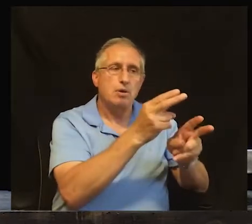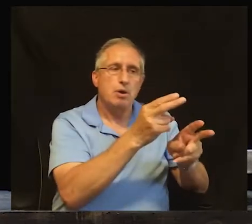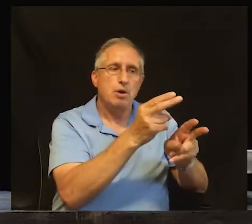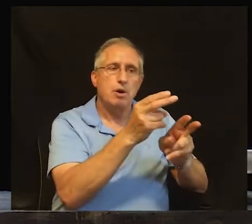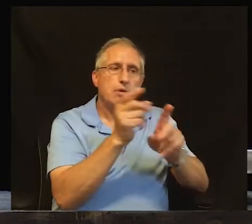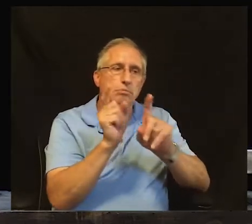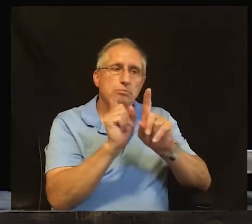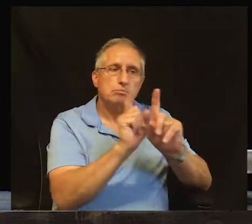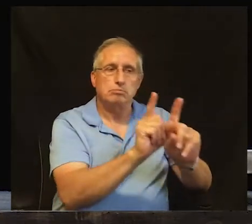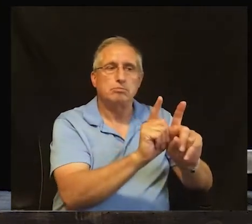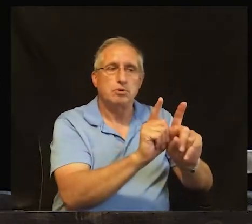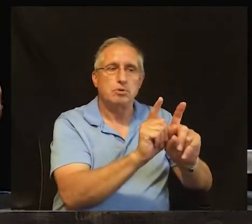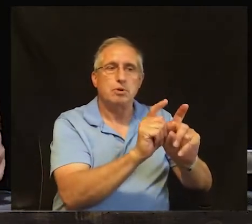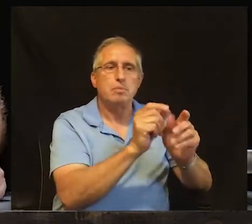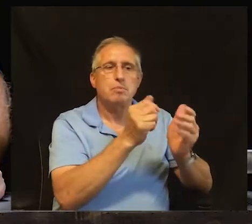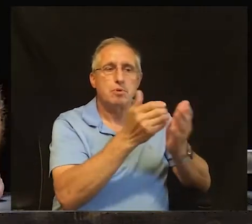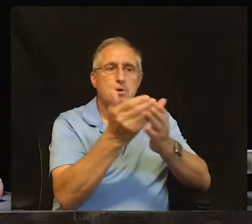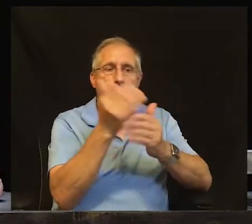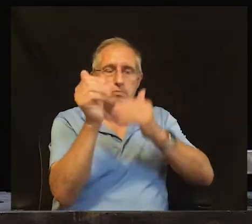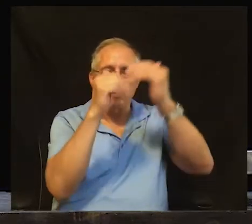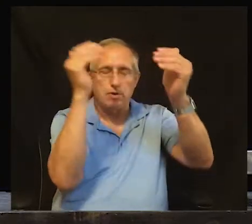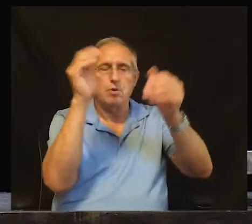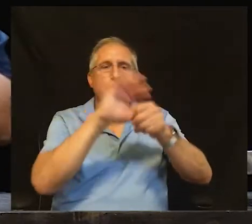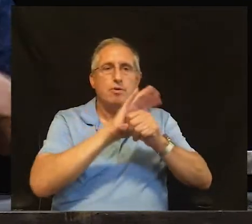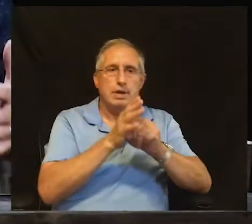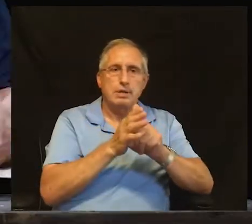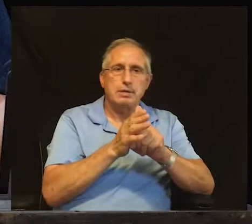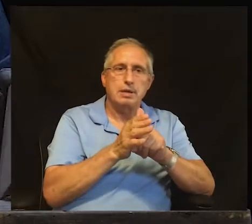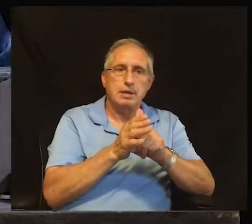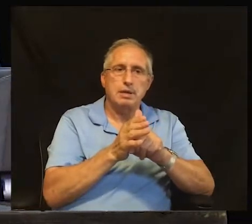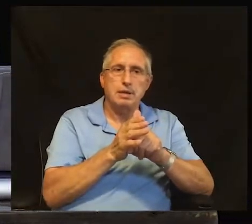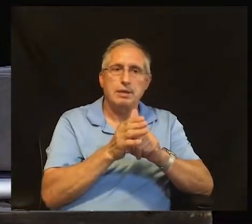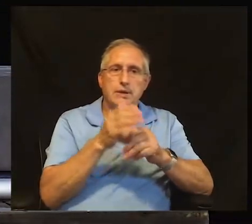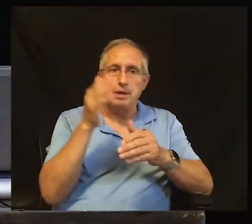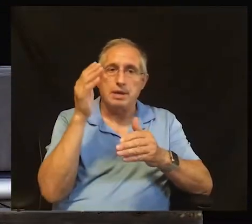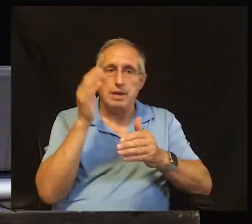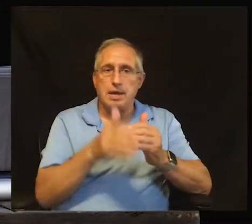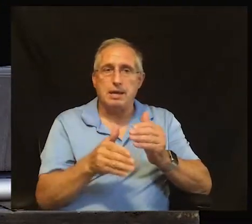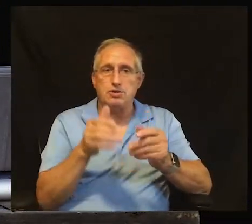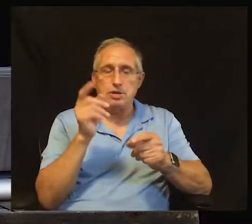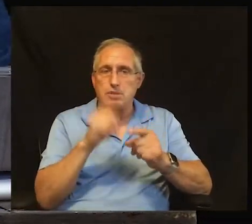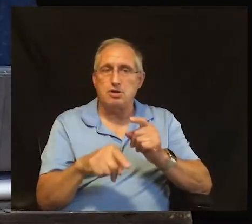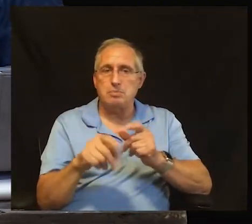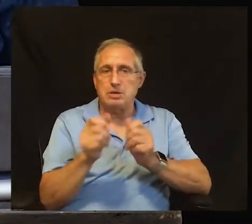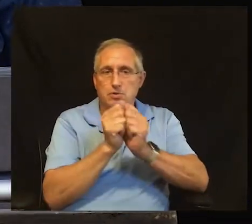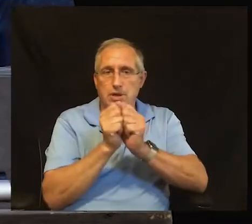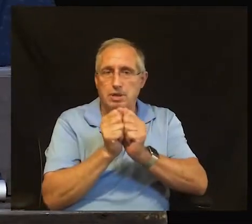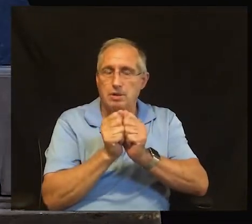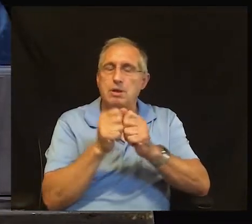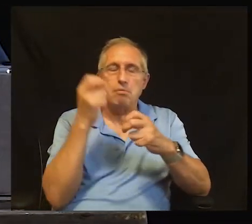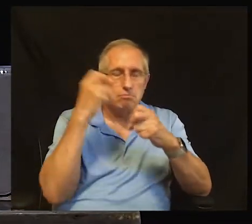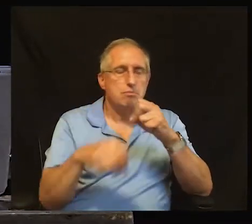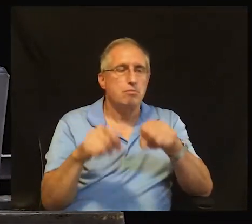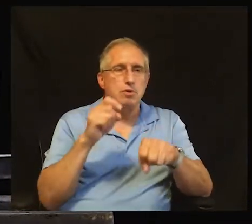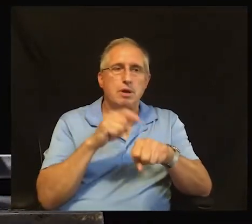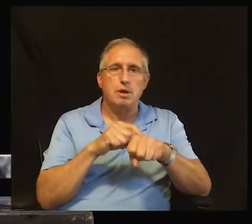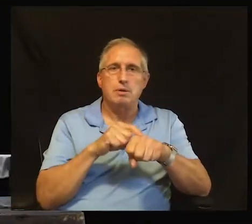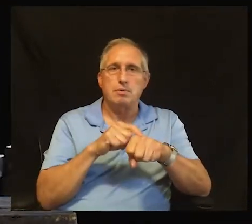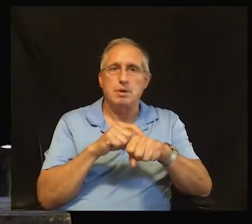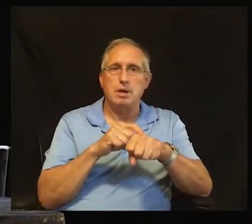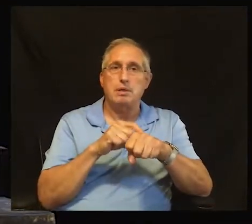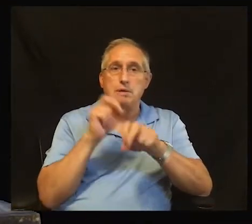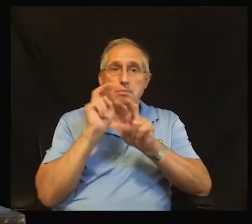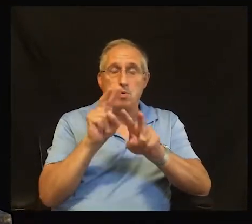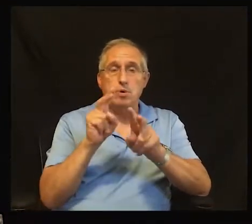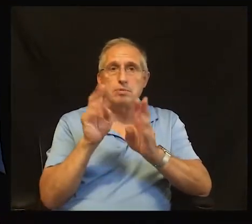walked her from this life to the next. And with COVID-19, there was time towards the end where she wasn't able to be with her. And it was a really difficult time for her. And at the